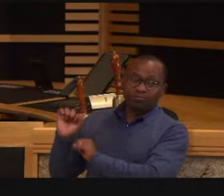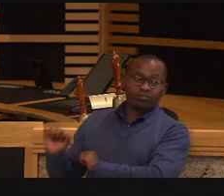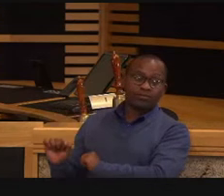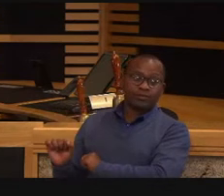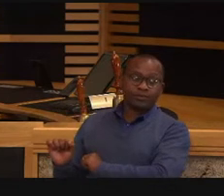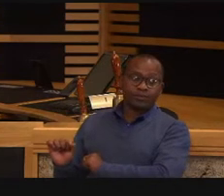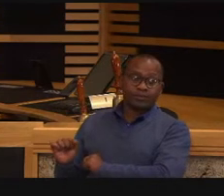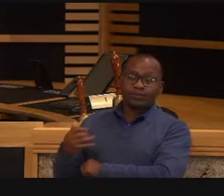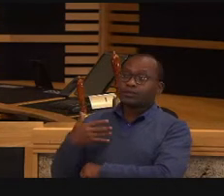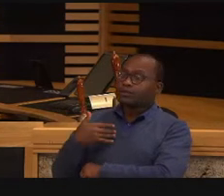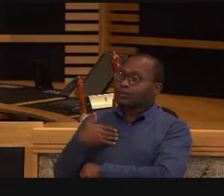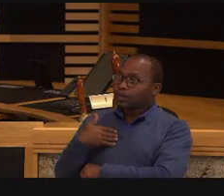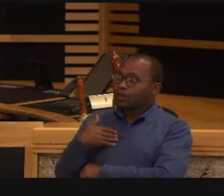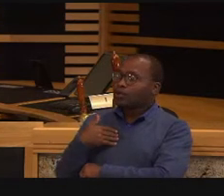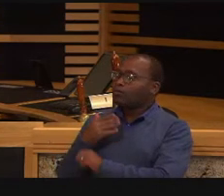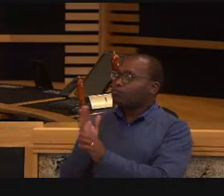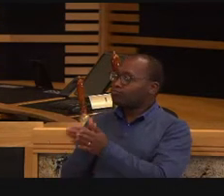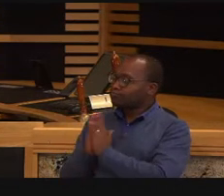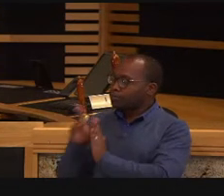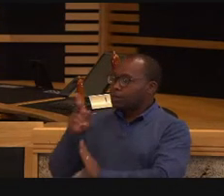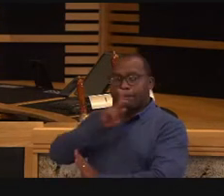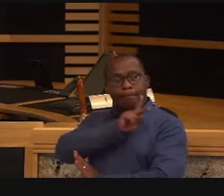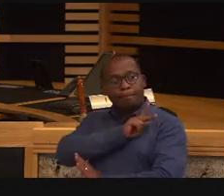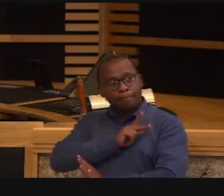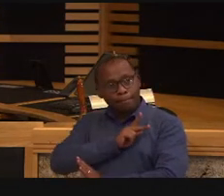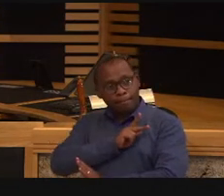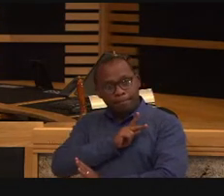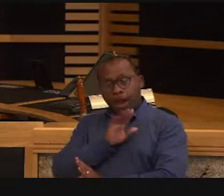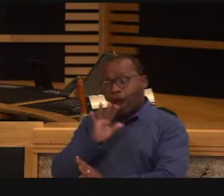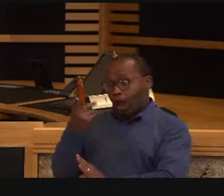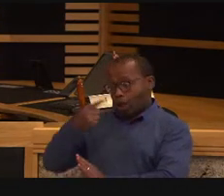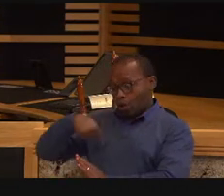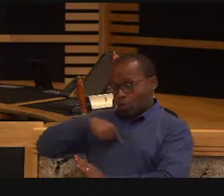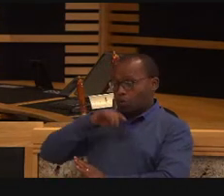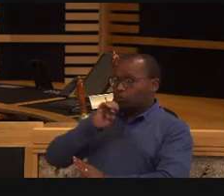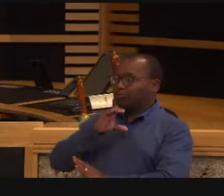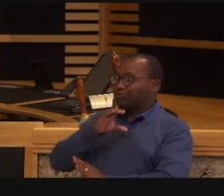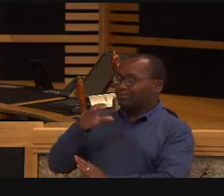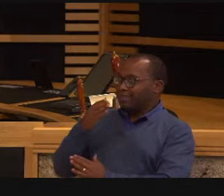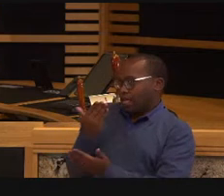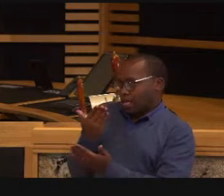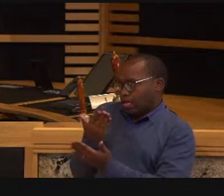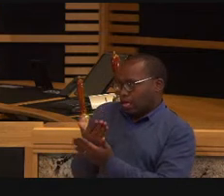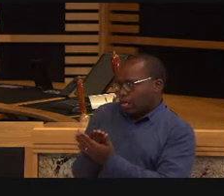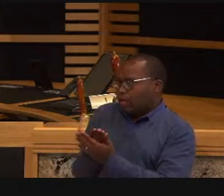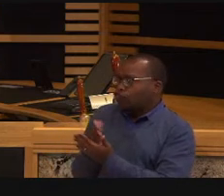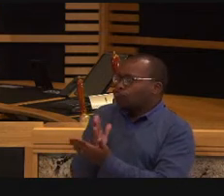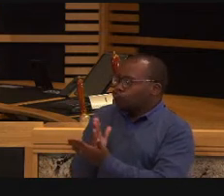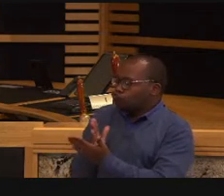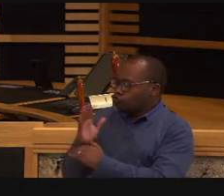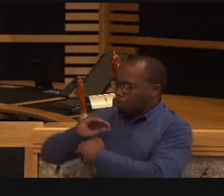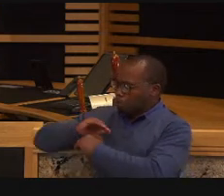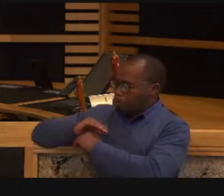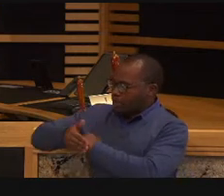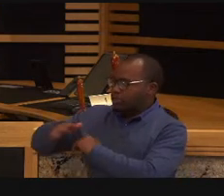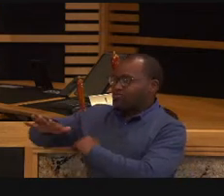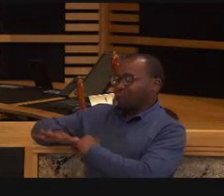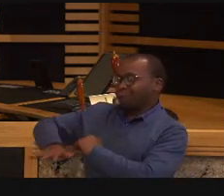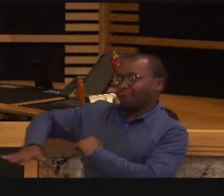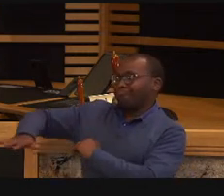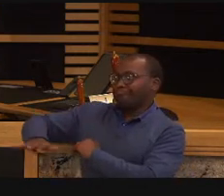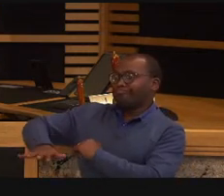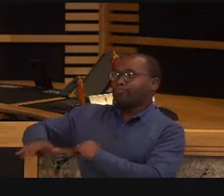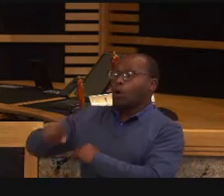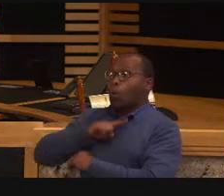love to ask the Honorable Premier, how is the province going to ensure that we preserve the Pondolan variety as it carries the